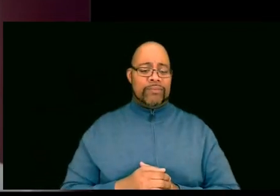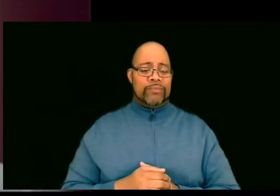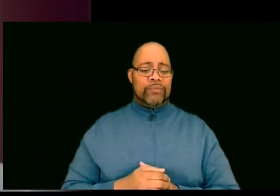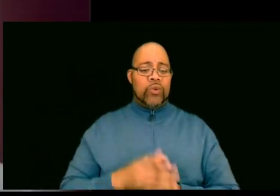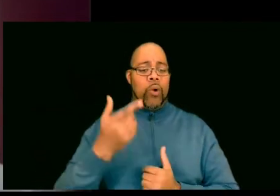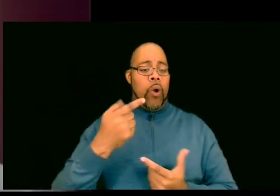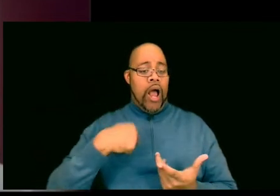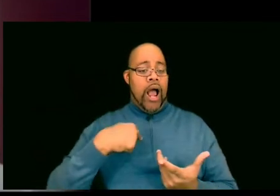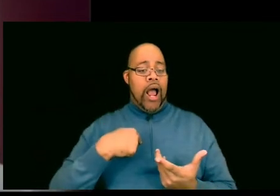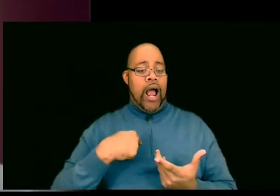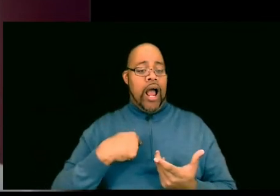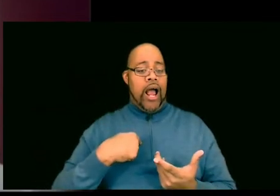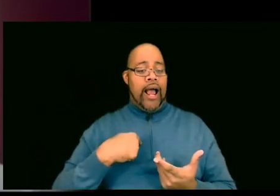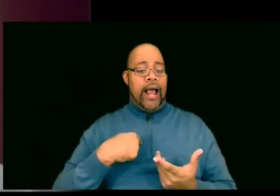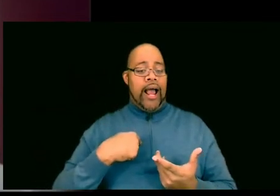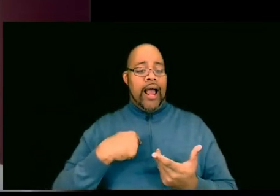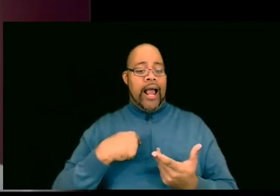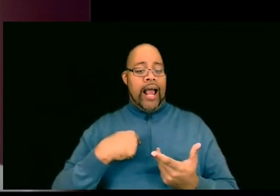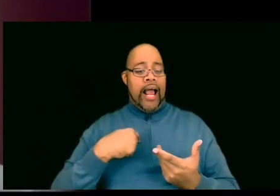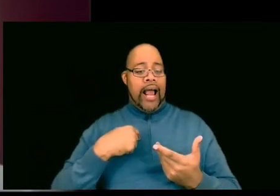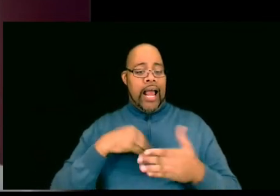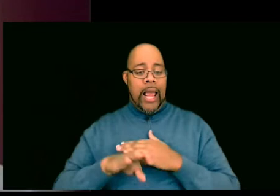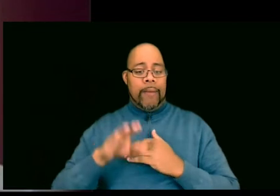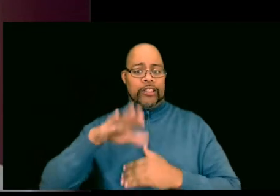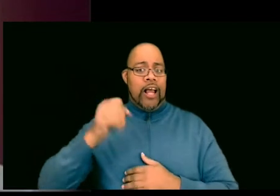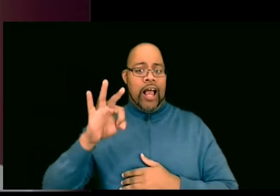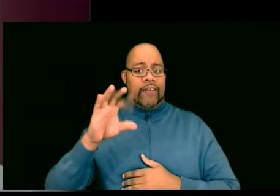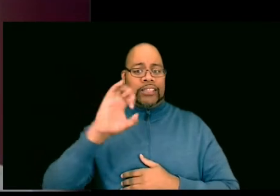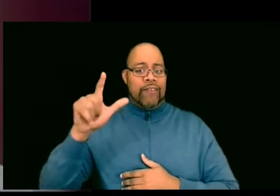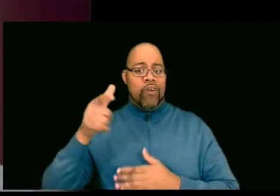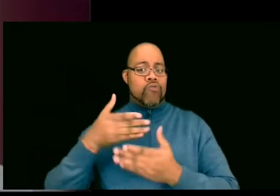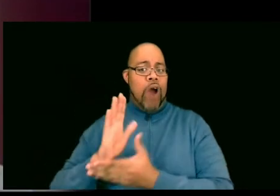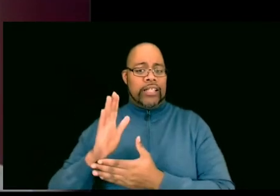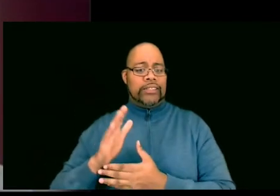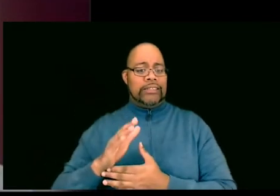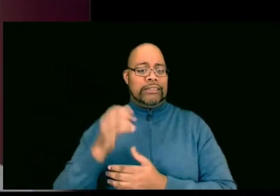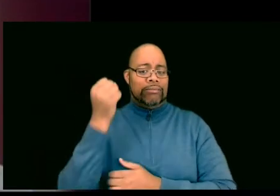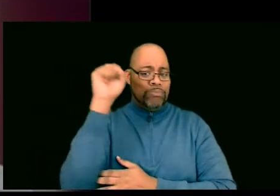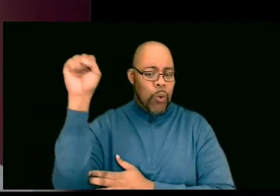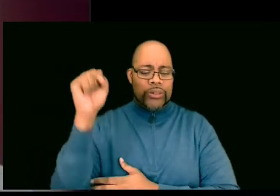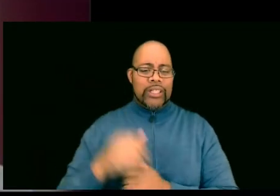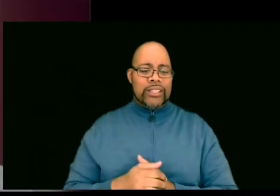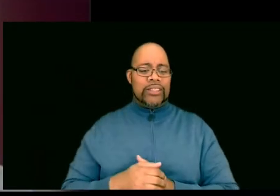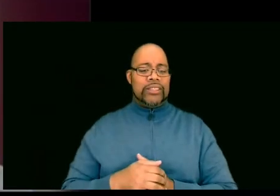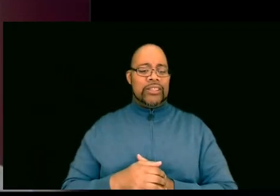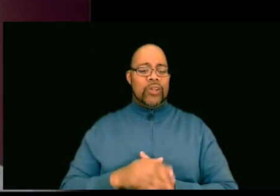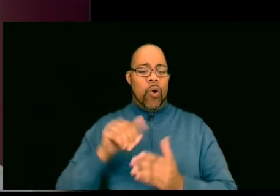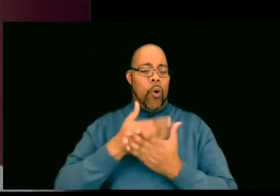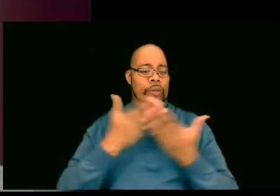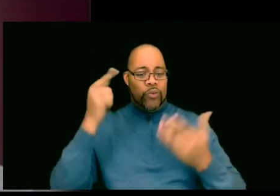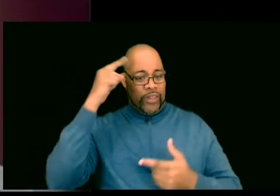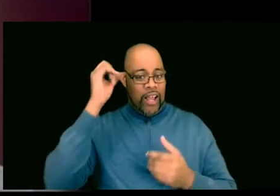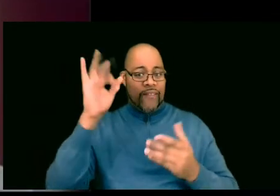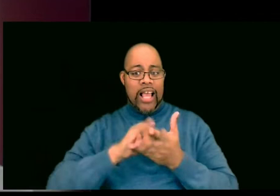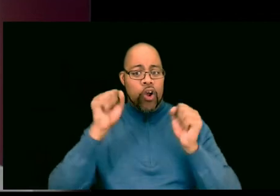you know, and coming as a child of the civil rights movement, demonstrations, et cetera, all of the horrible